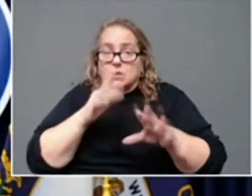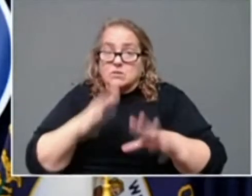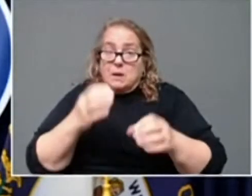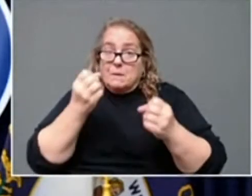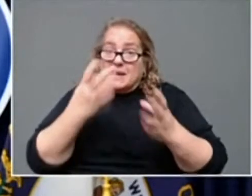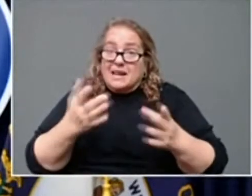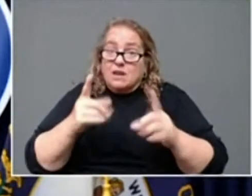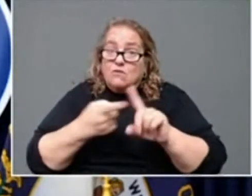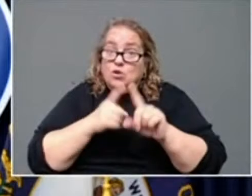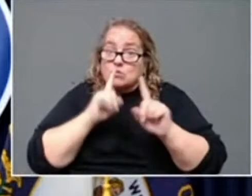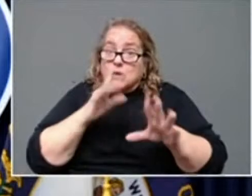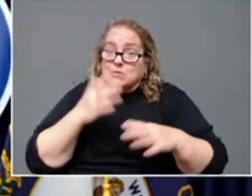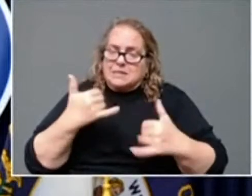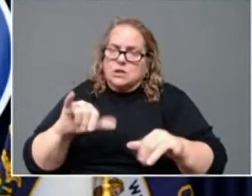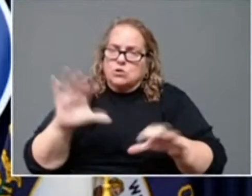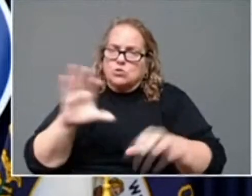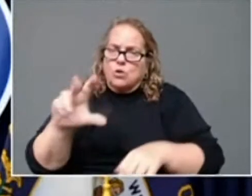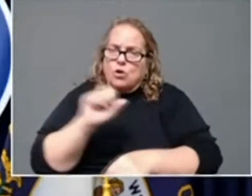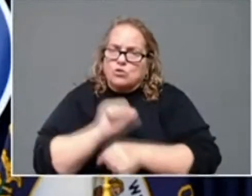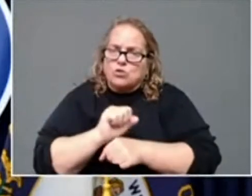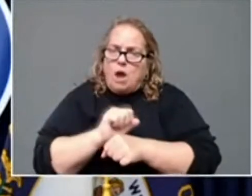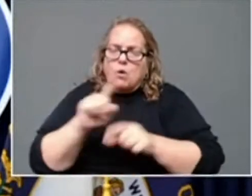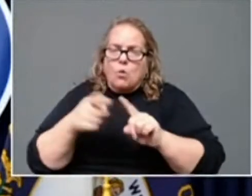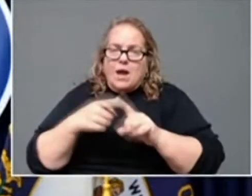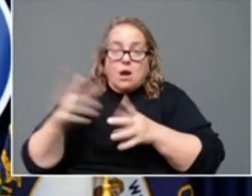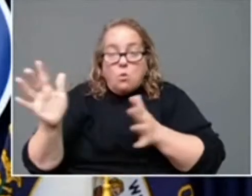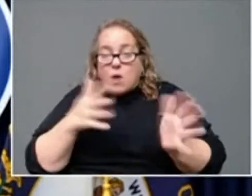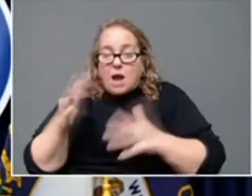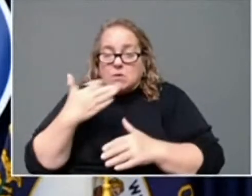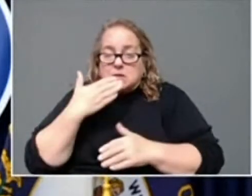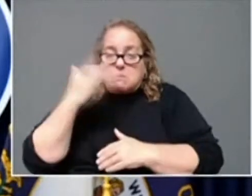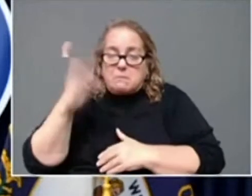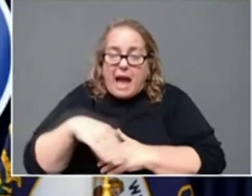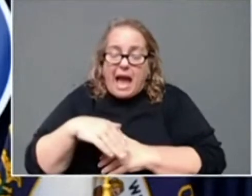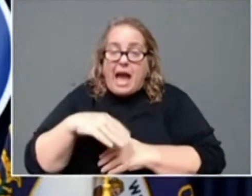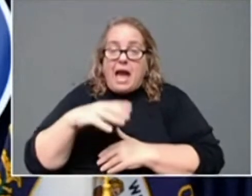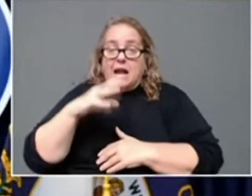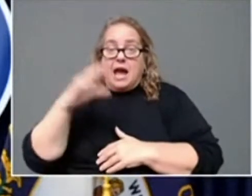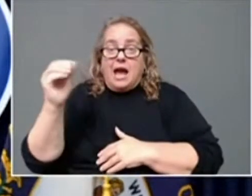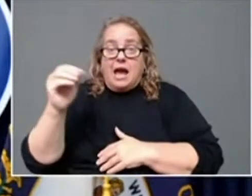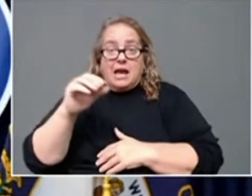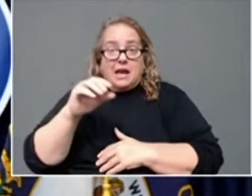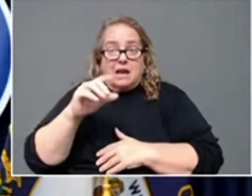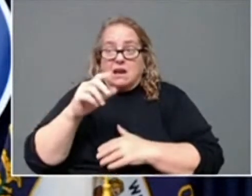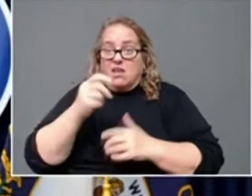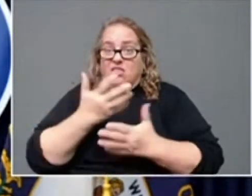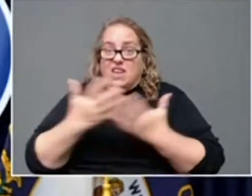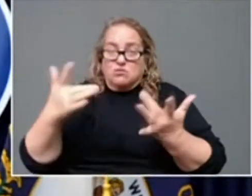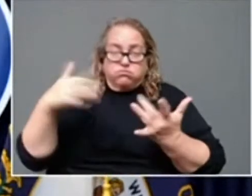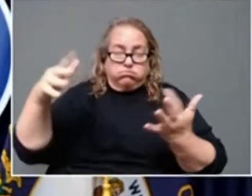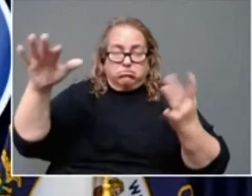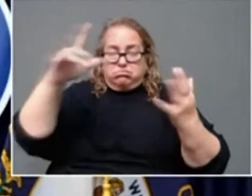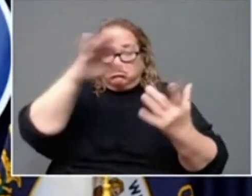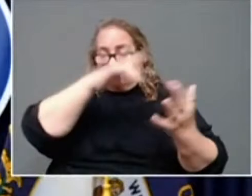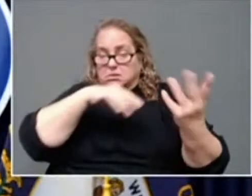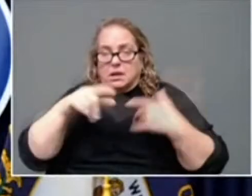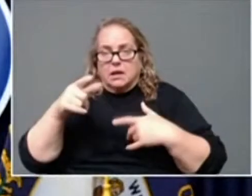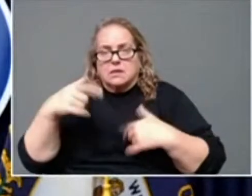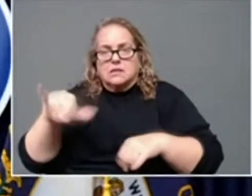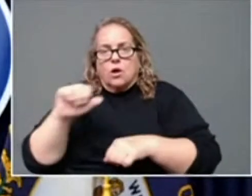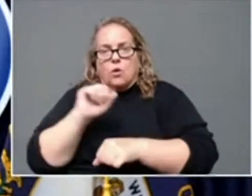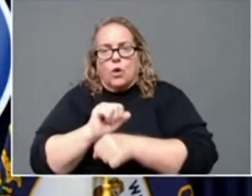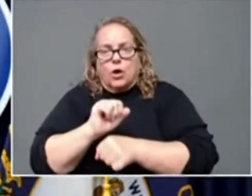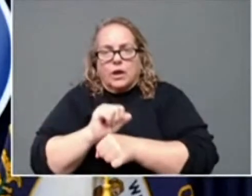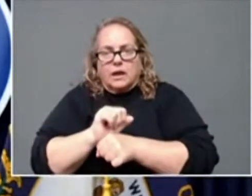was flying, rescuing people. The long and the short of it is, we don't really know by any